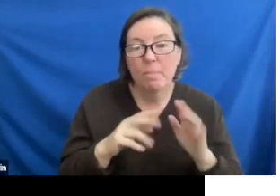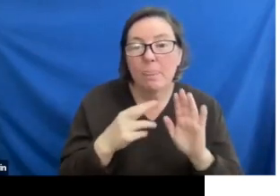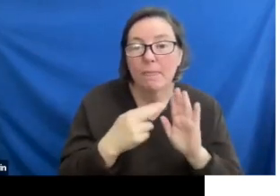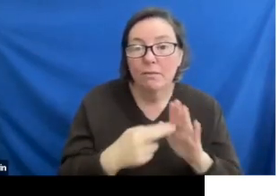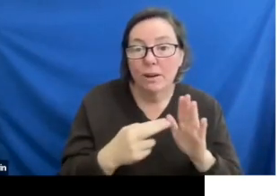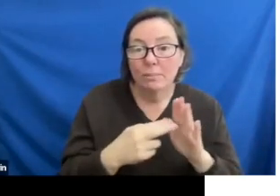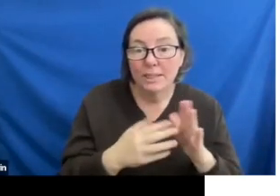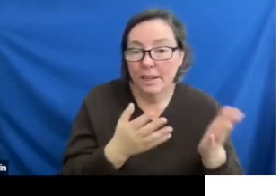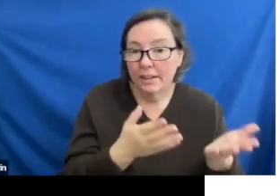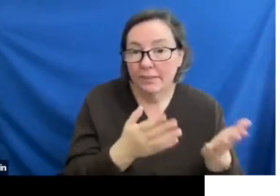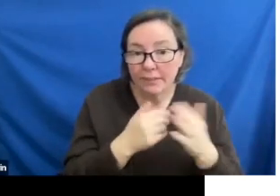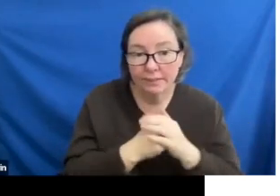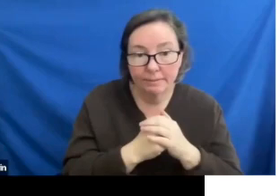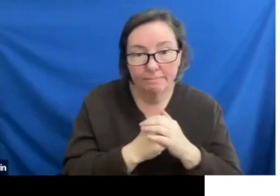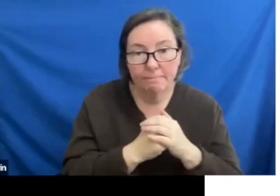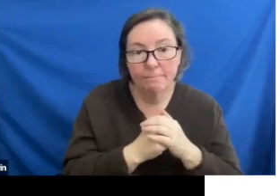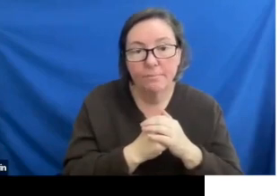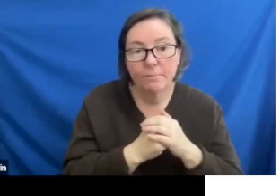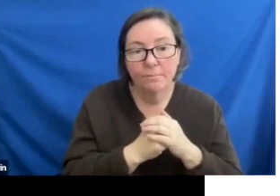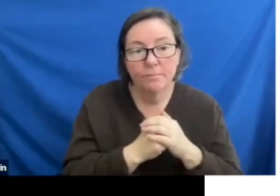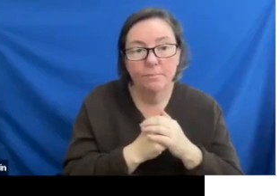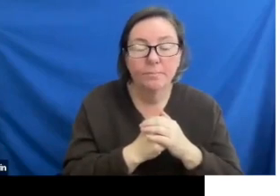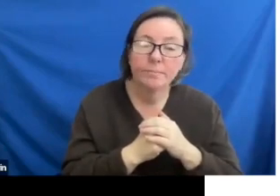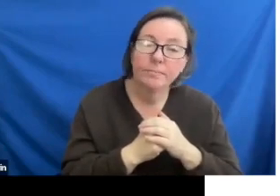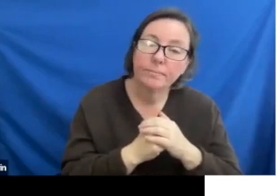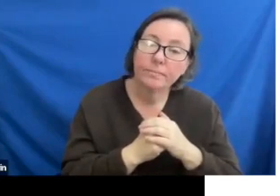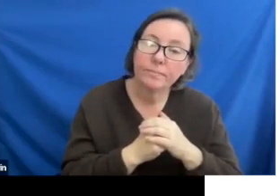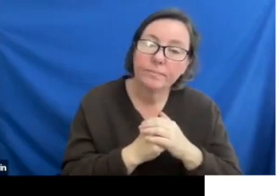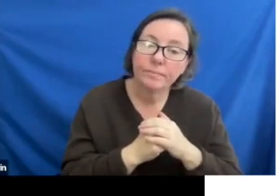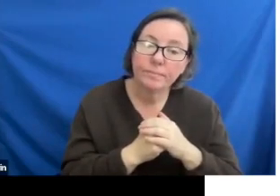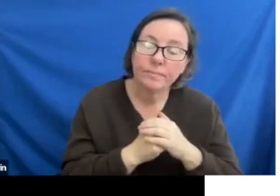Representative should be able to unmute your mic.